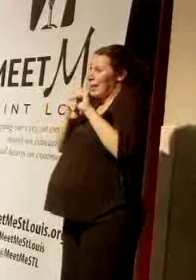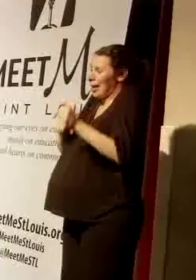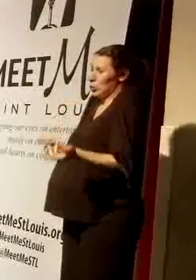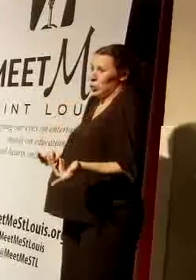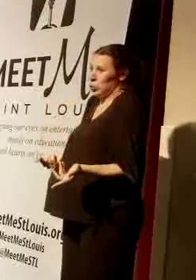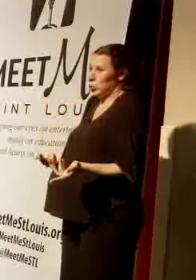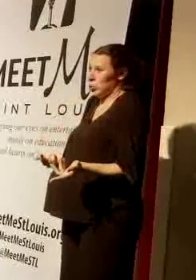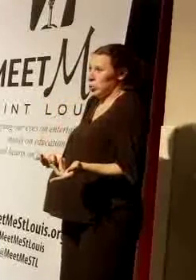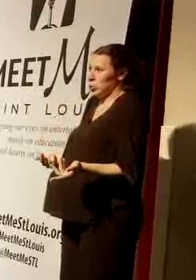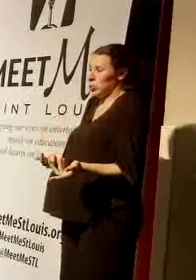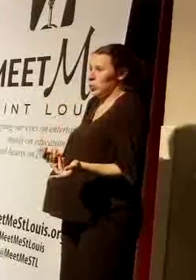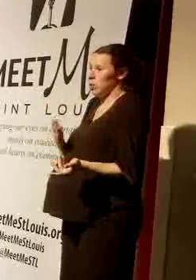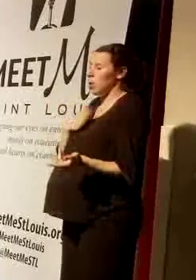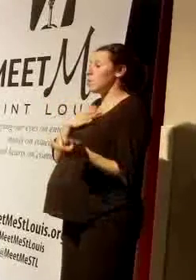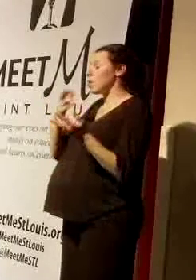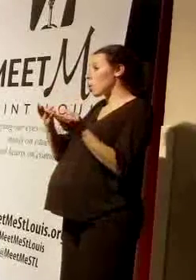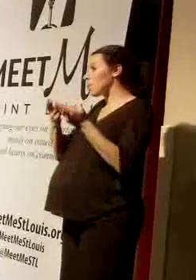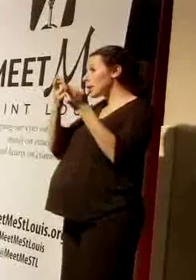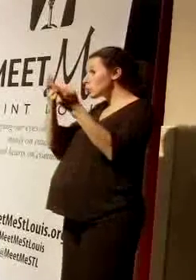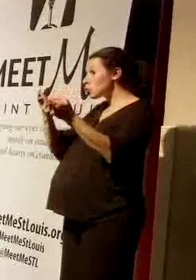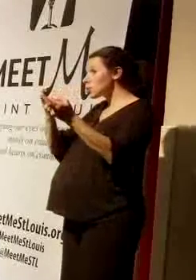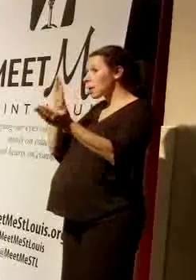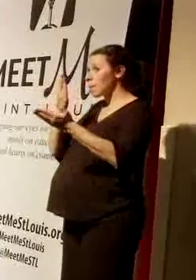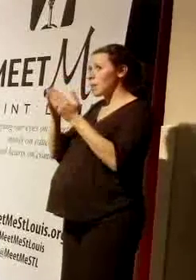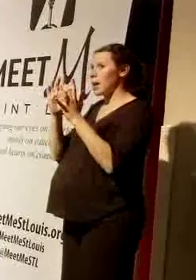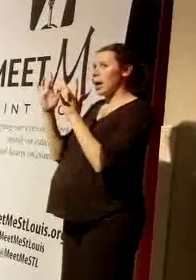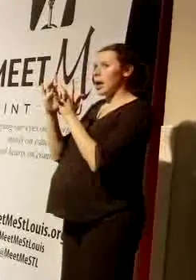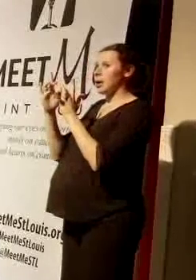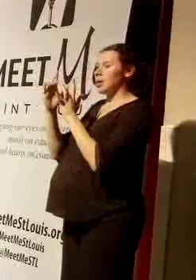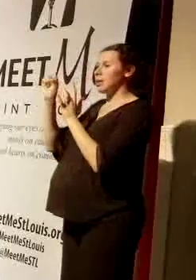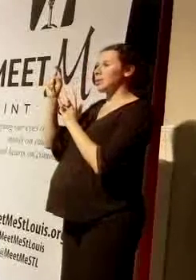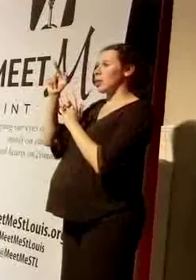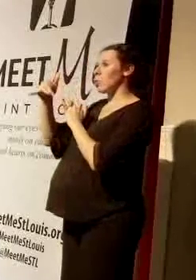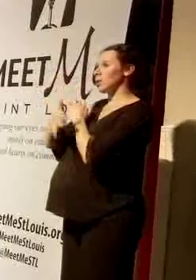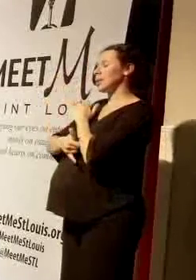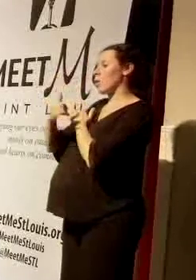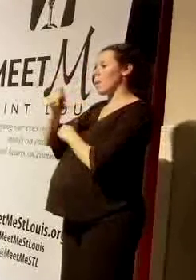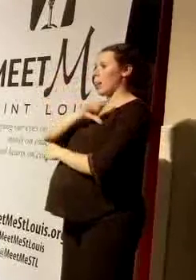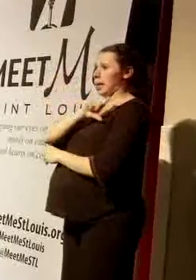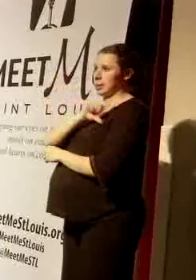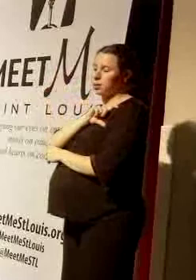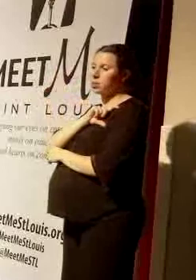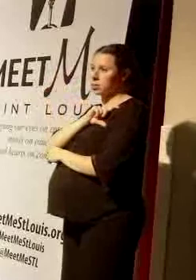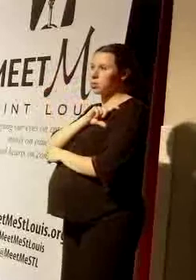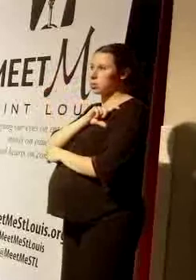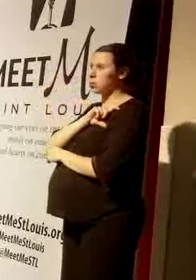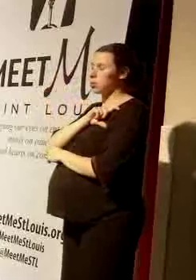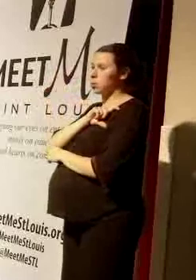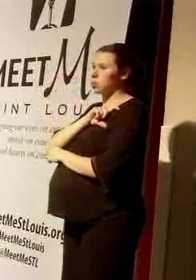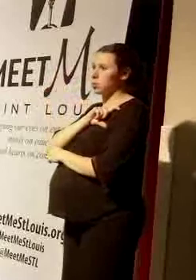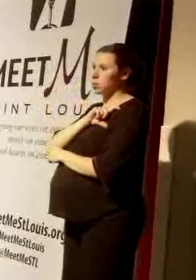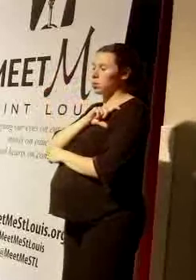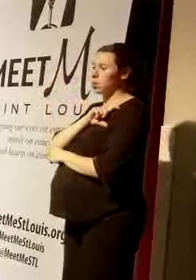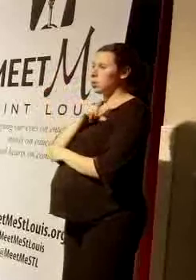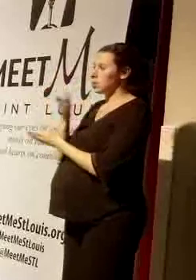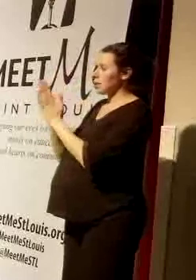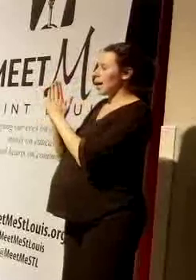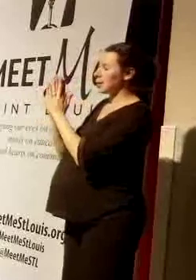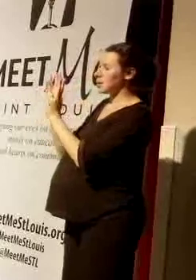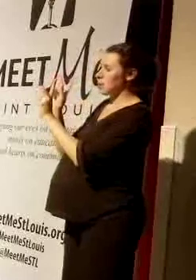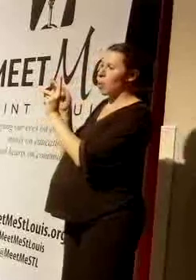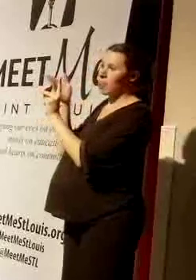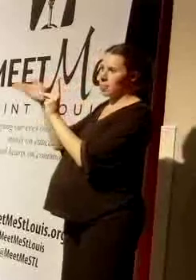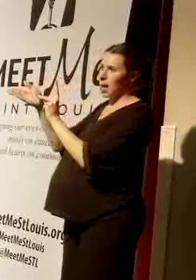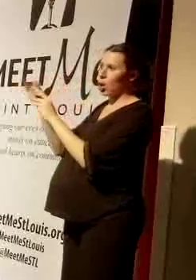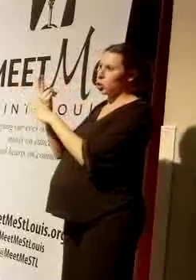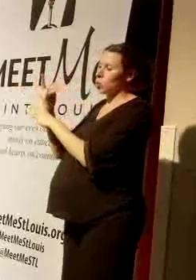My recommendation may be to contact the St. Louis County Police Department and ask somebody that